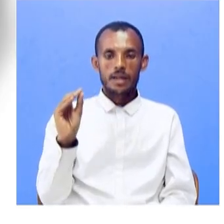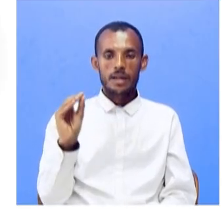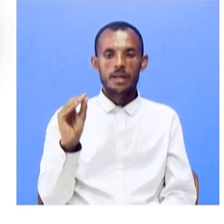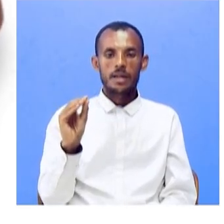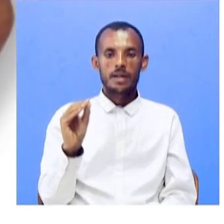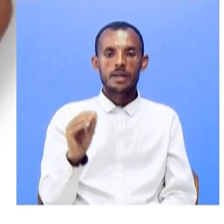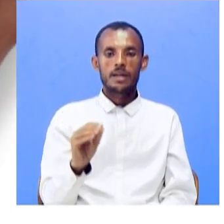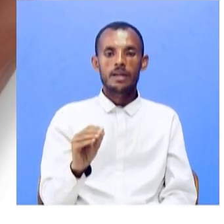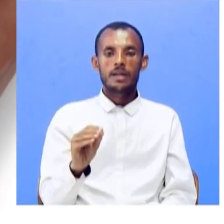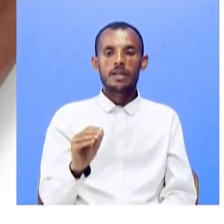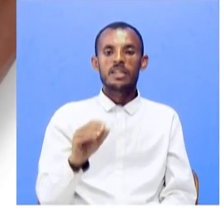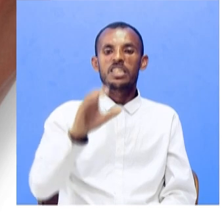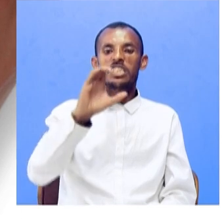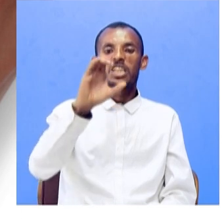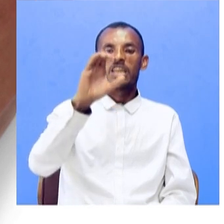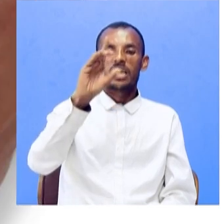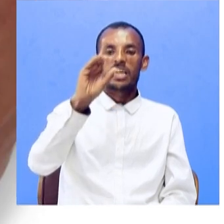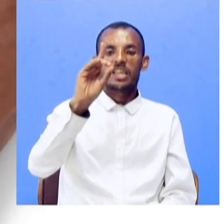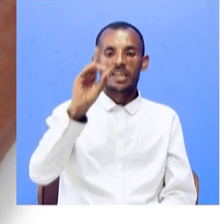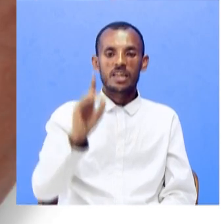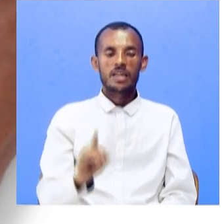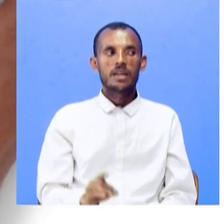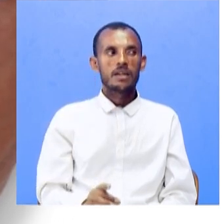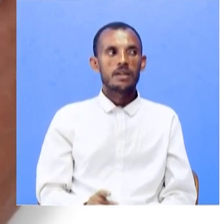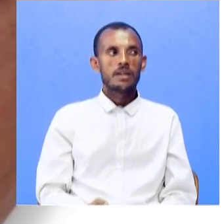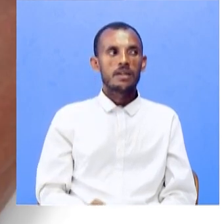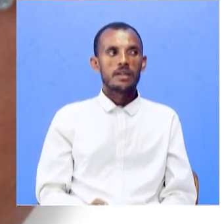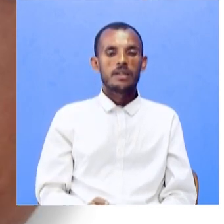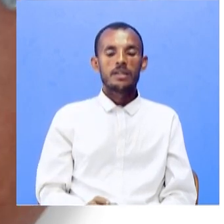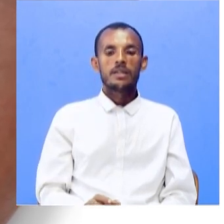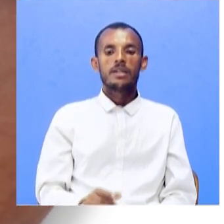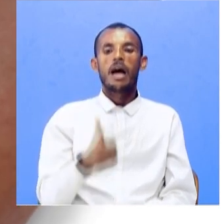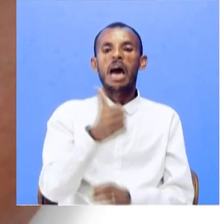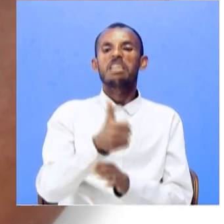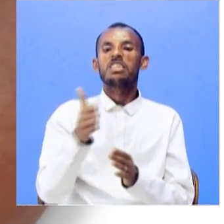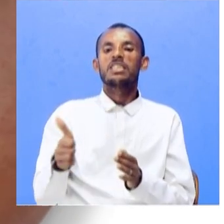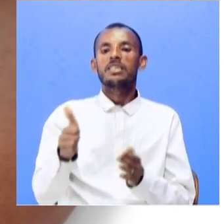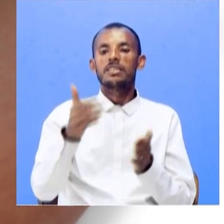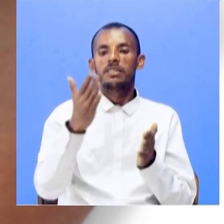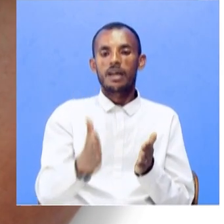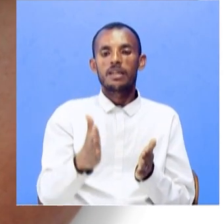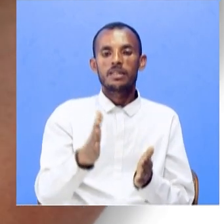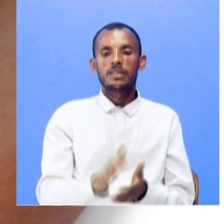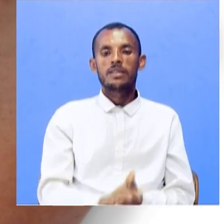and CD, these are adjacent sides.